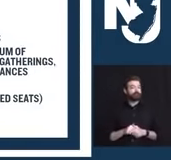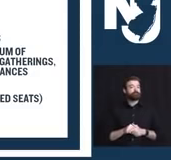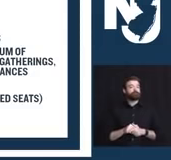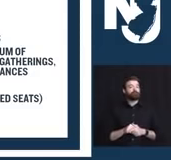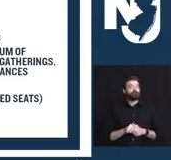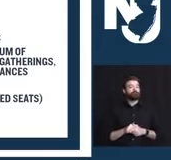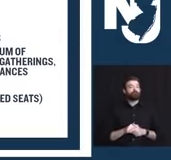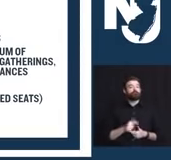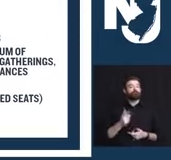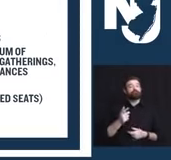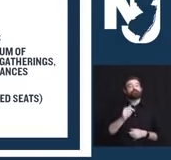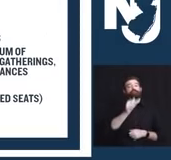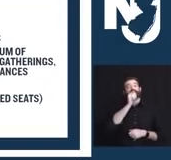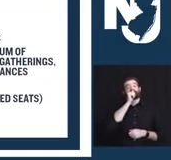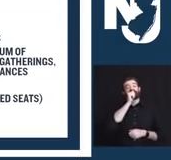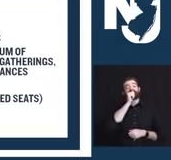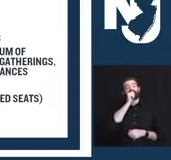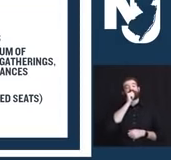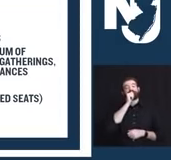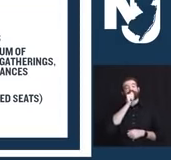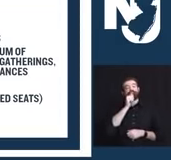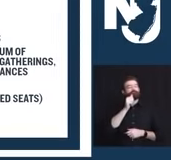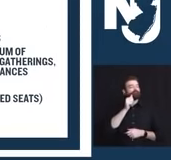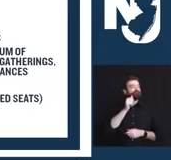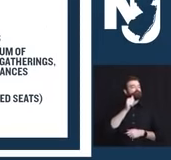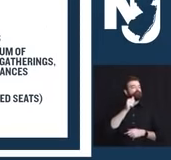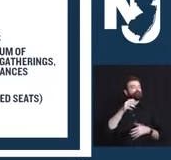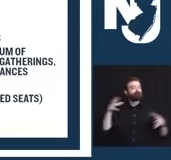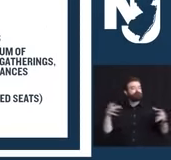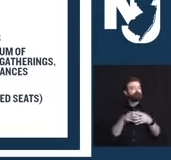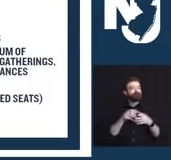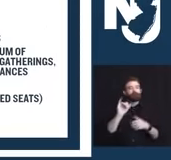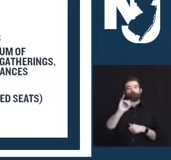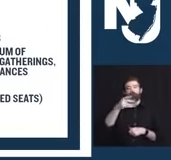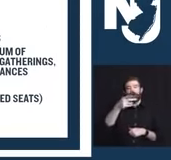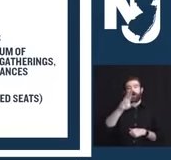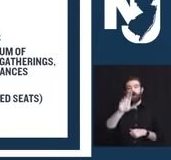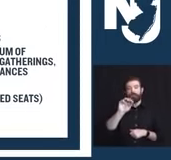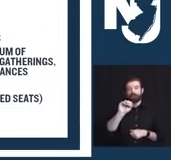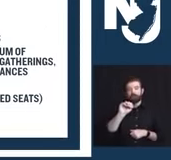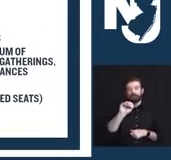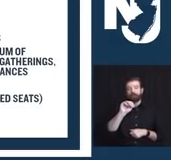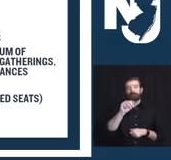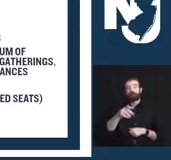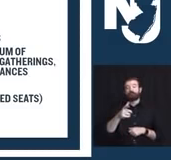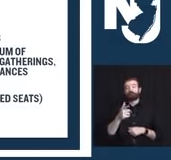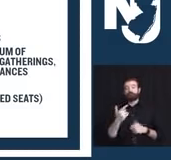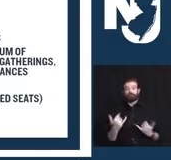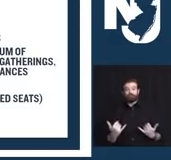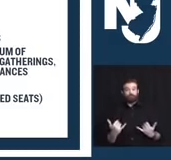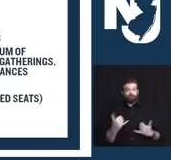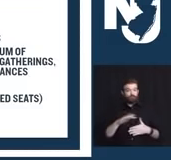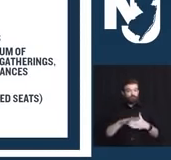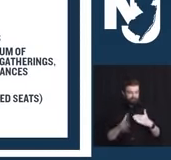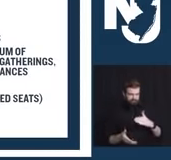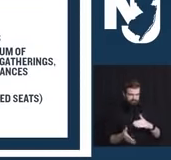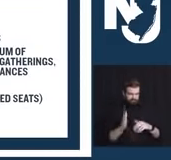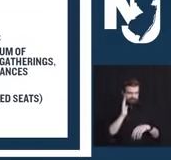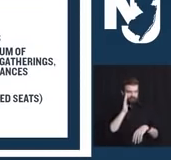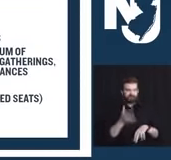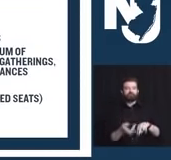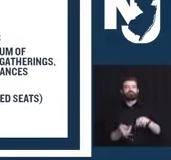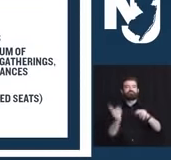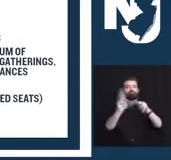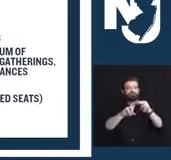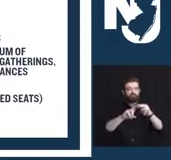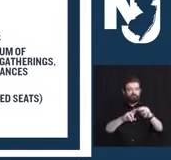and for those of you who are having your prom this weekend, let it be said that we heard you. Increasing capacities at large outdoor stadiums